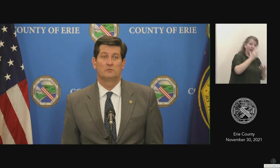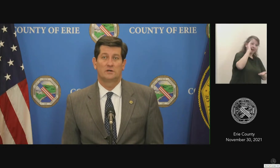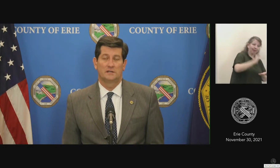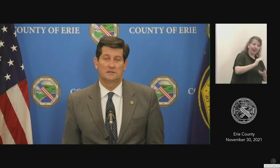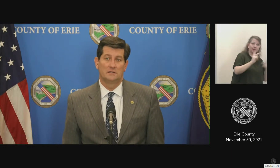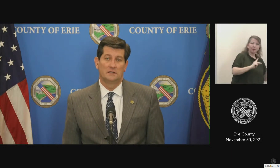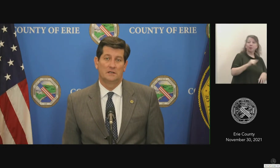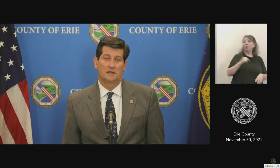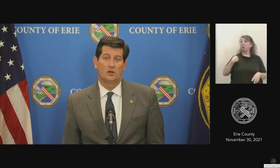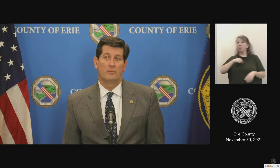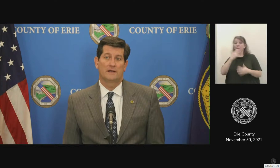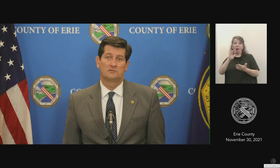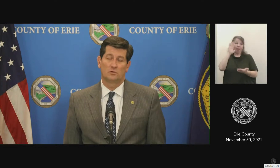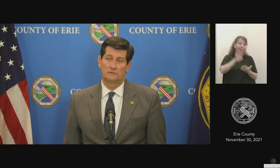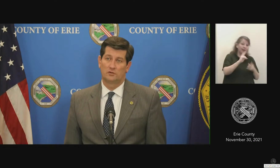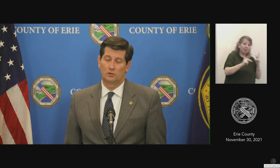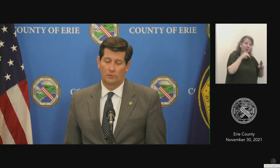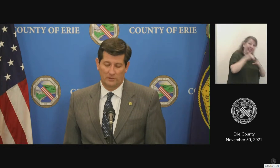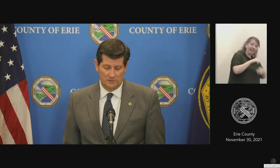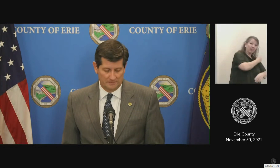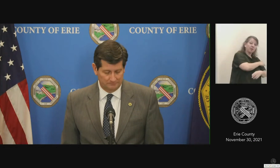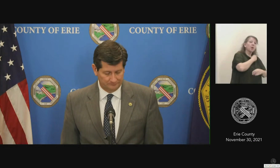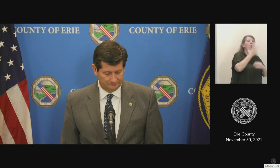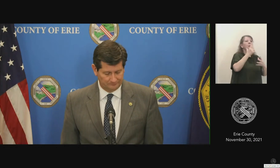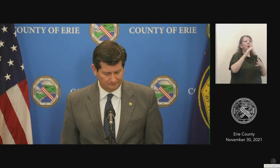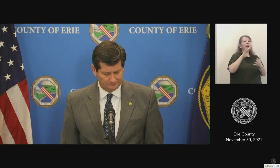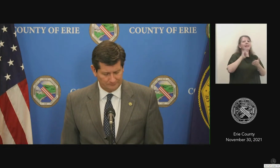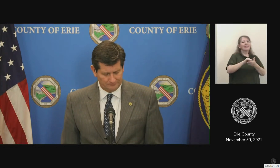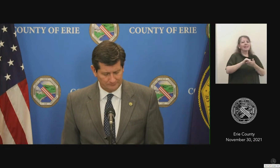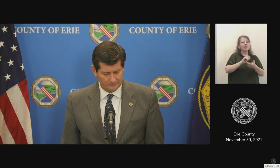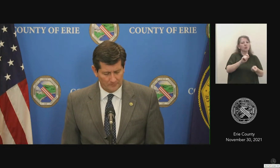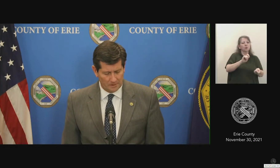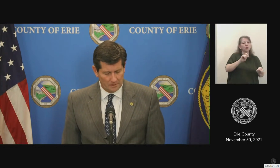situation that we're in and go back to more of a normal period.